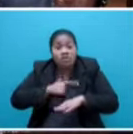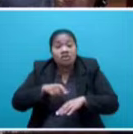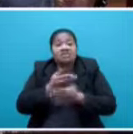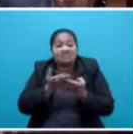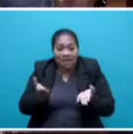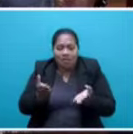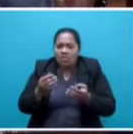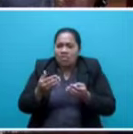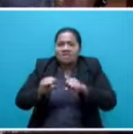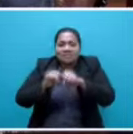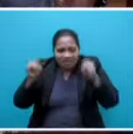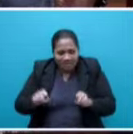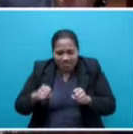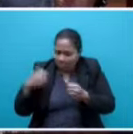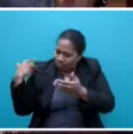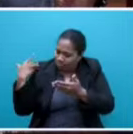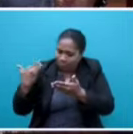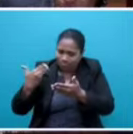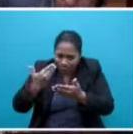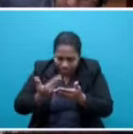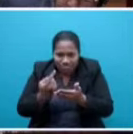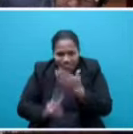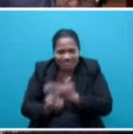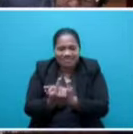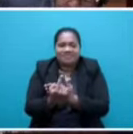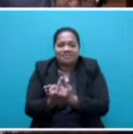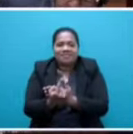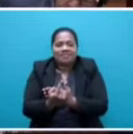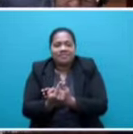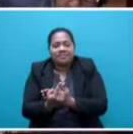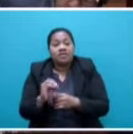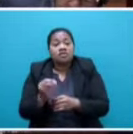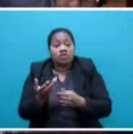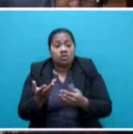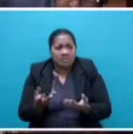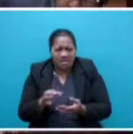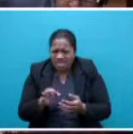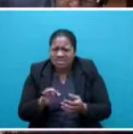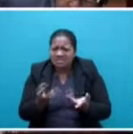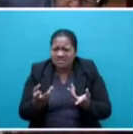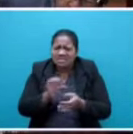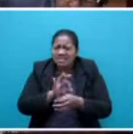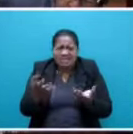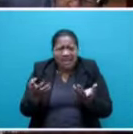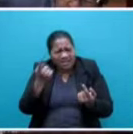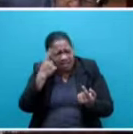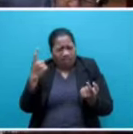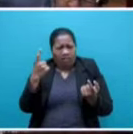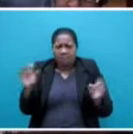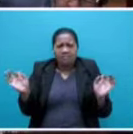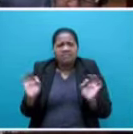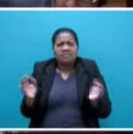worked. To come and stand here and regurgitate those figures is actually quite nonsensical. Mr. Speaker, so the reality is that we